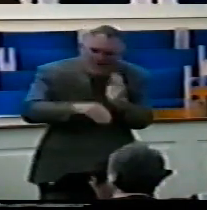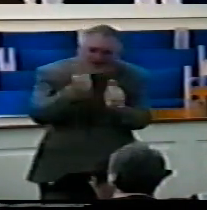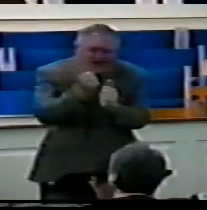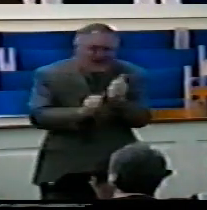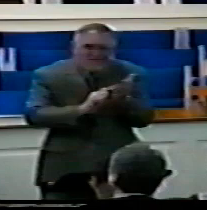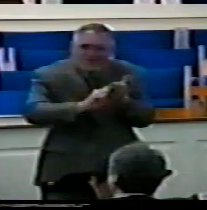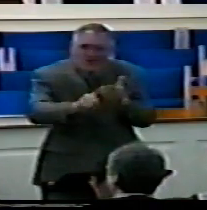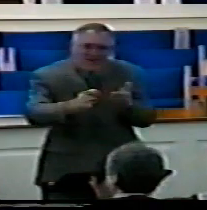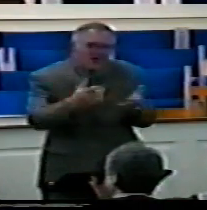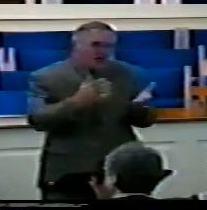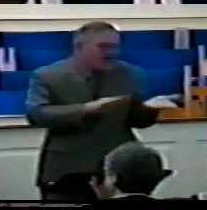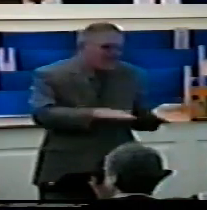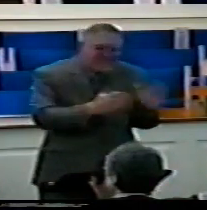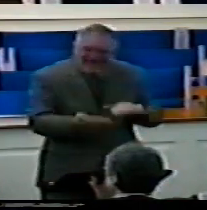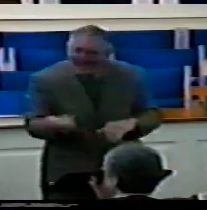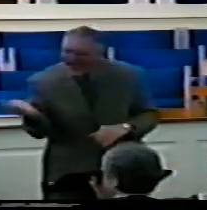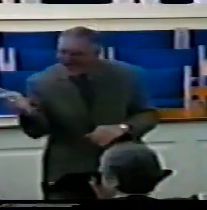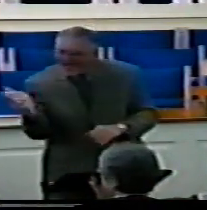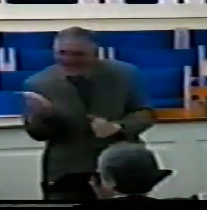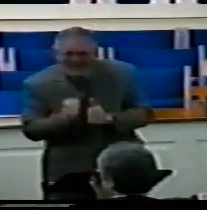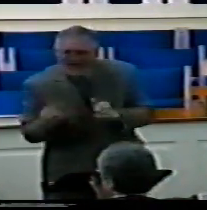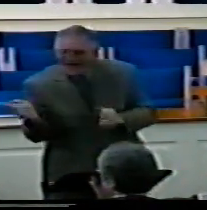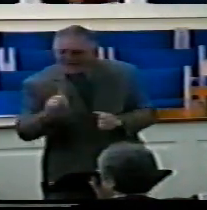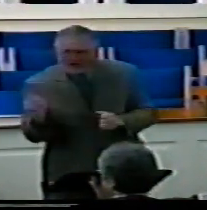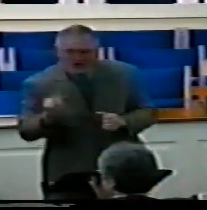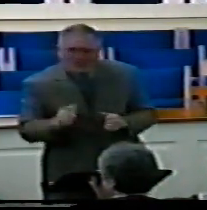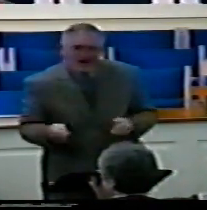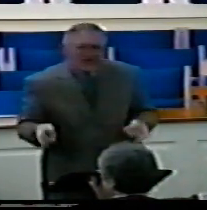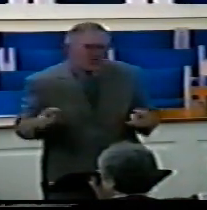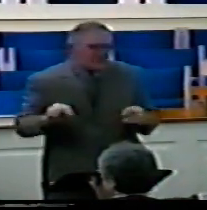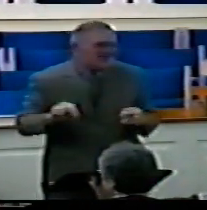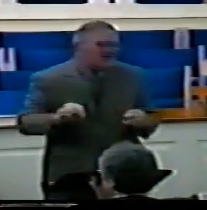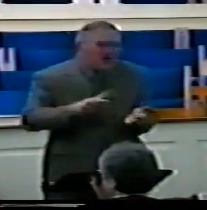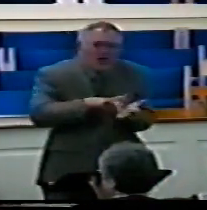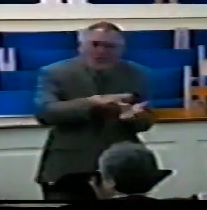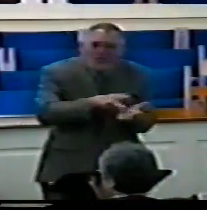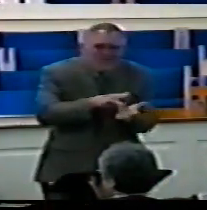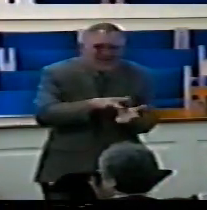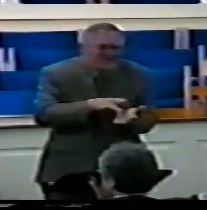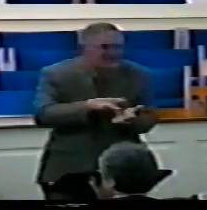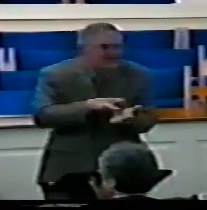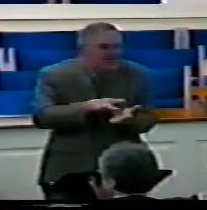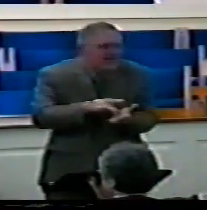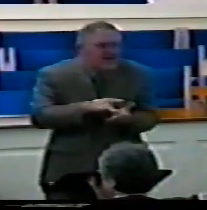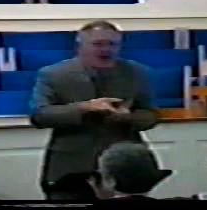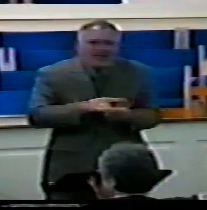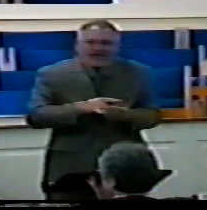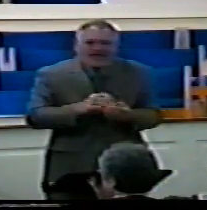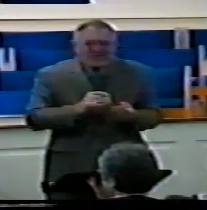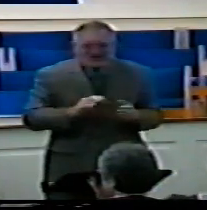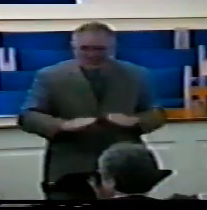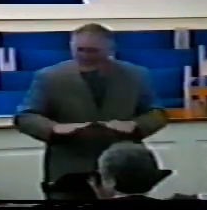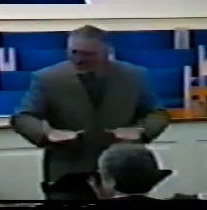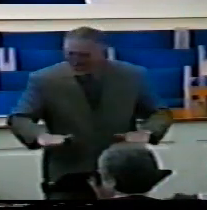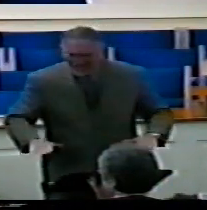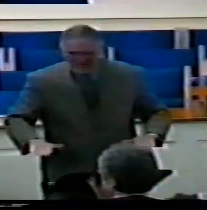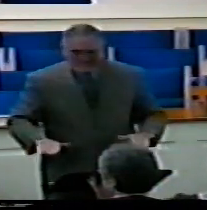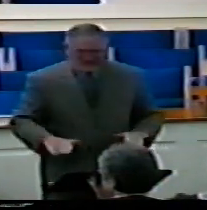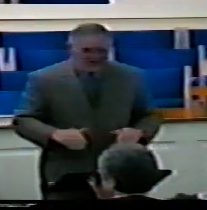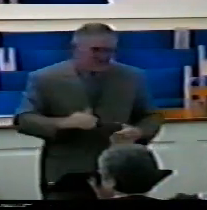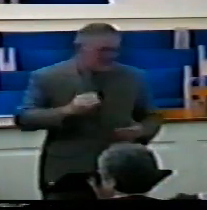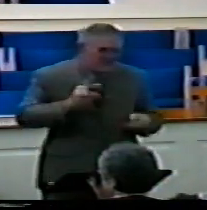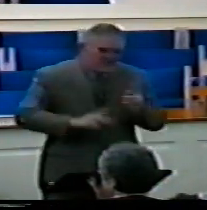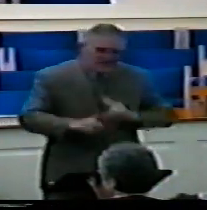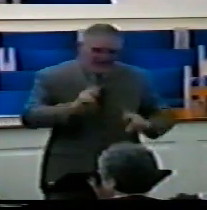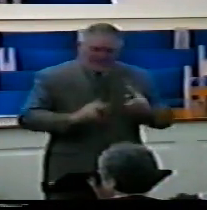no medicine. There was no food. Malaria, children, little children. Pick them up today, bury them tomorrow. Brother, I buried the same